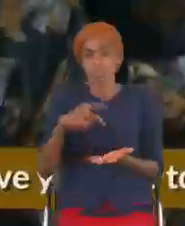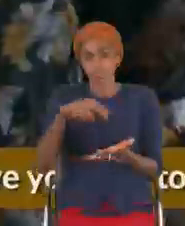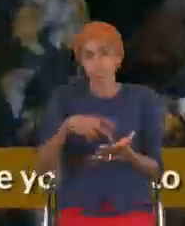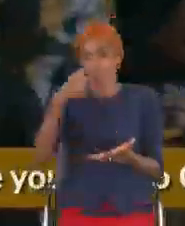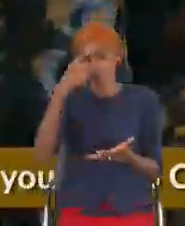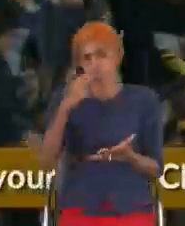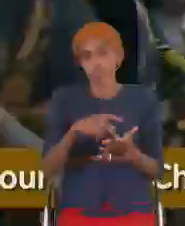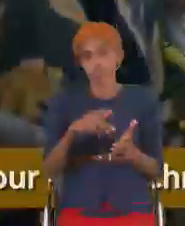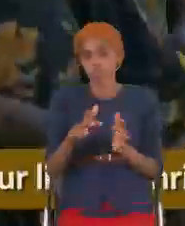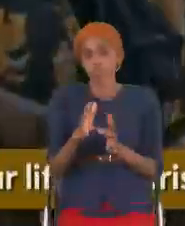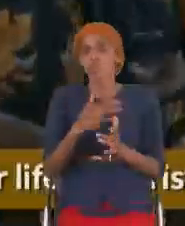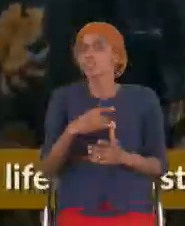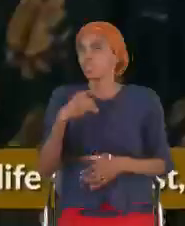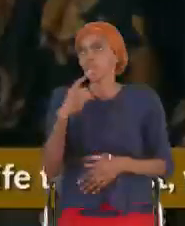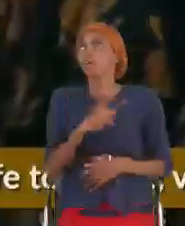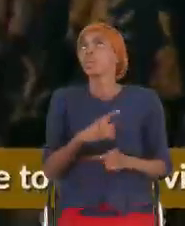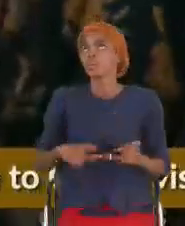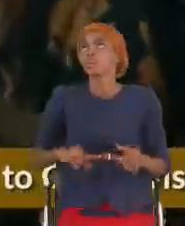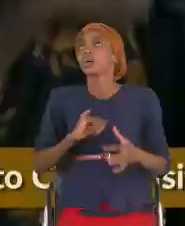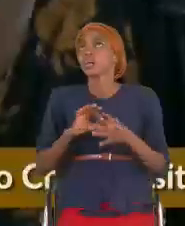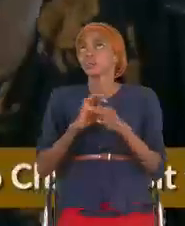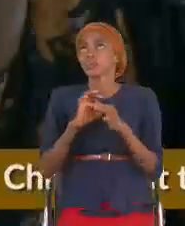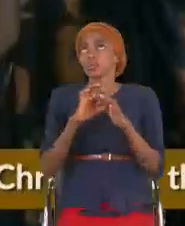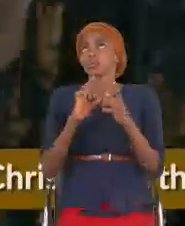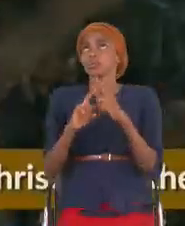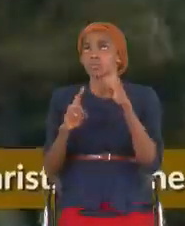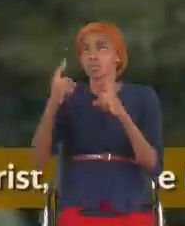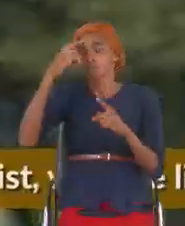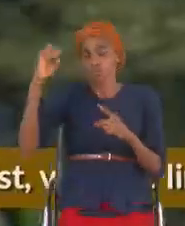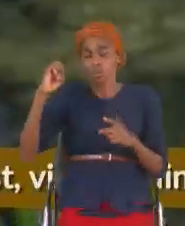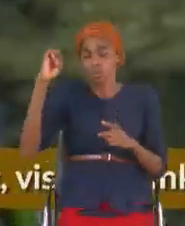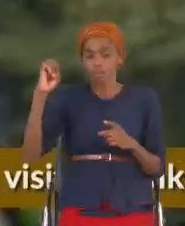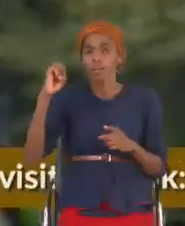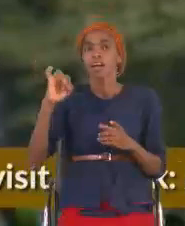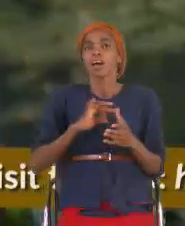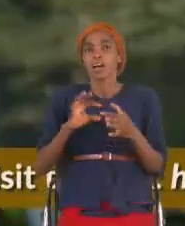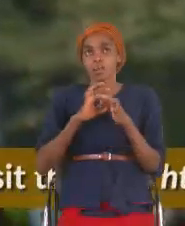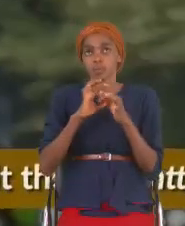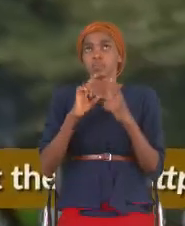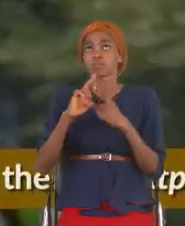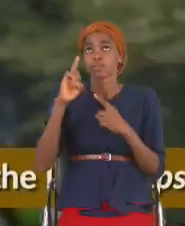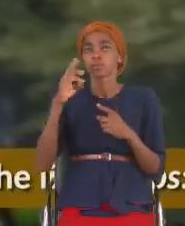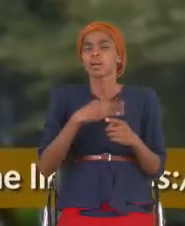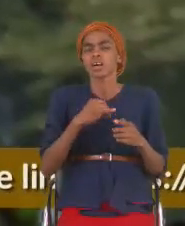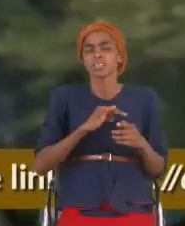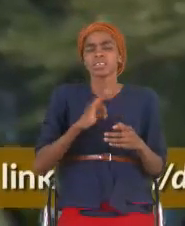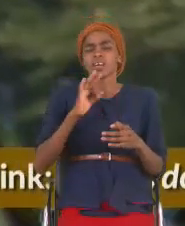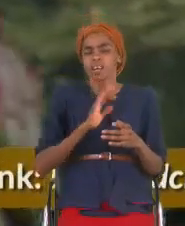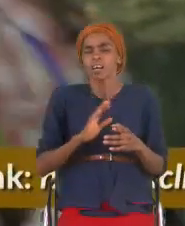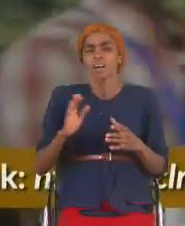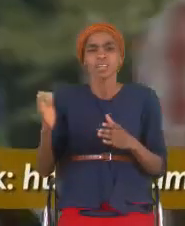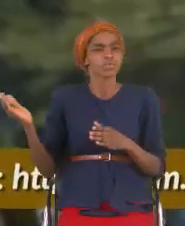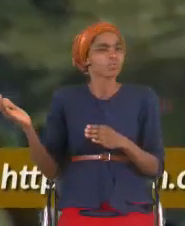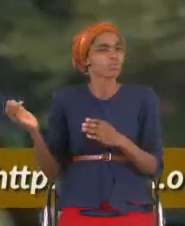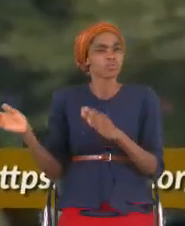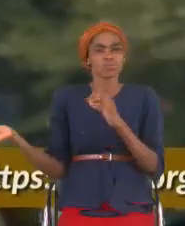Jesus and say, Lord, I belong to you now. Forever, forever, I belong to you. And I throw the things of the